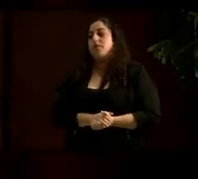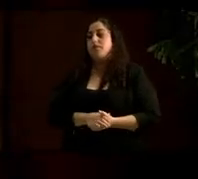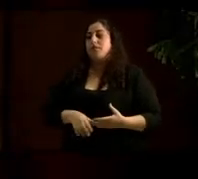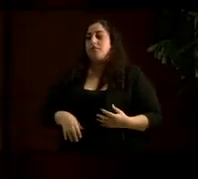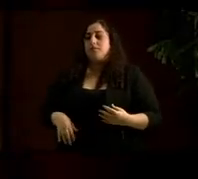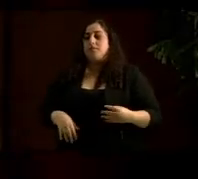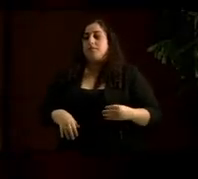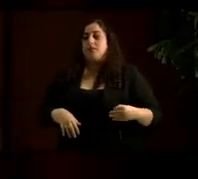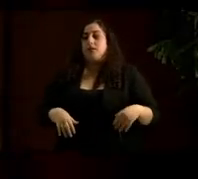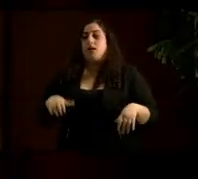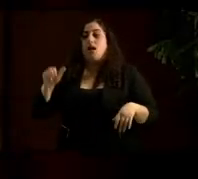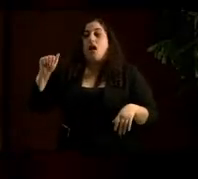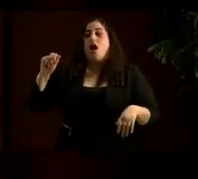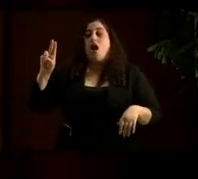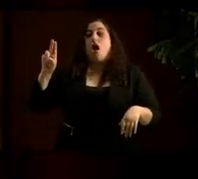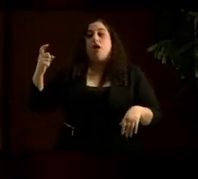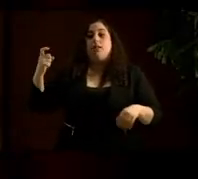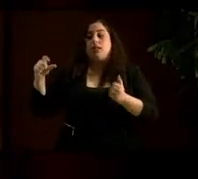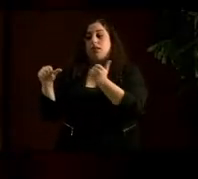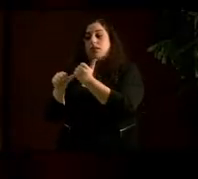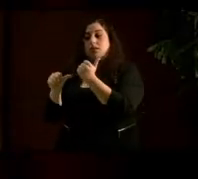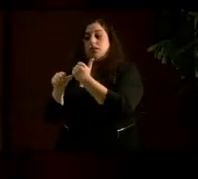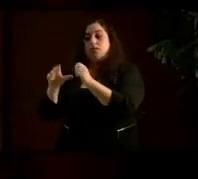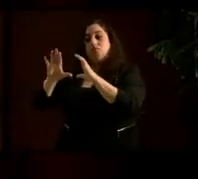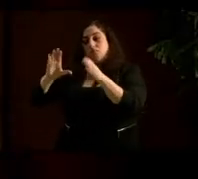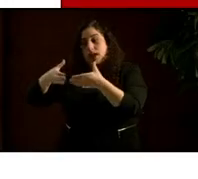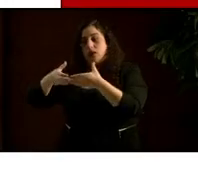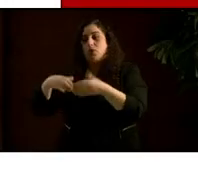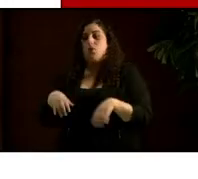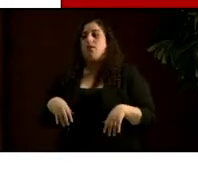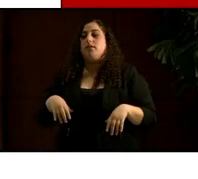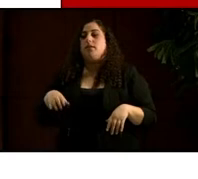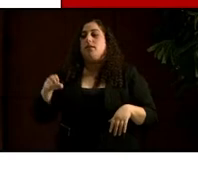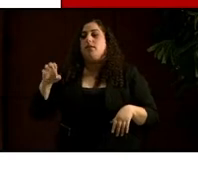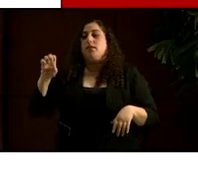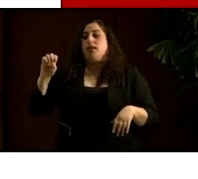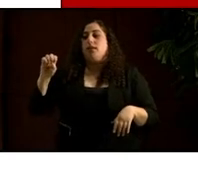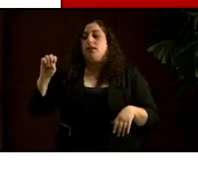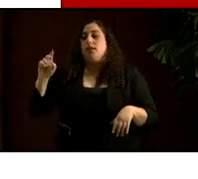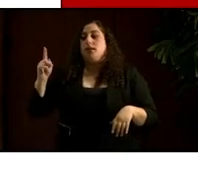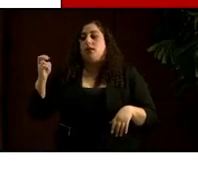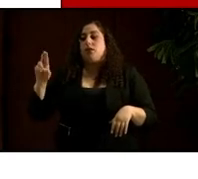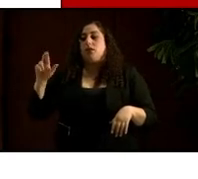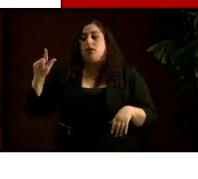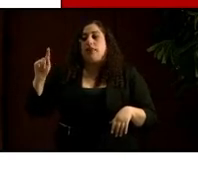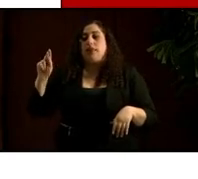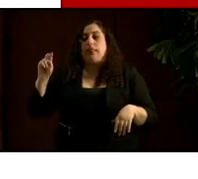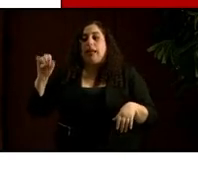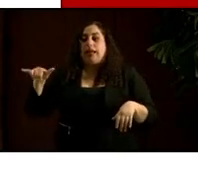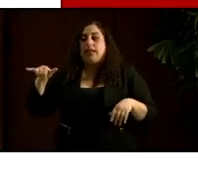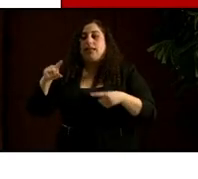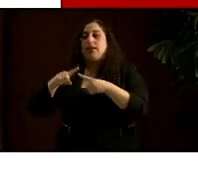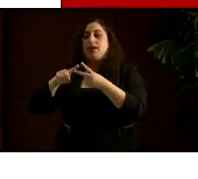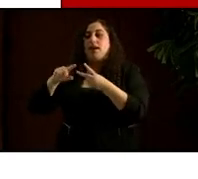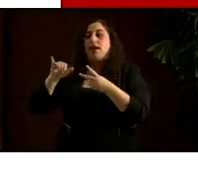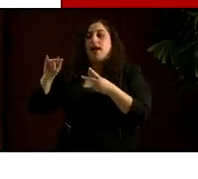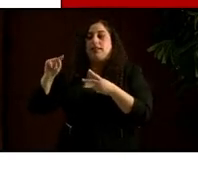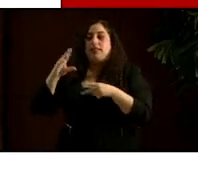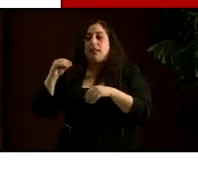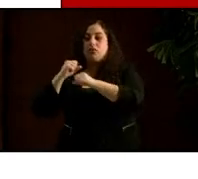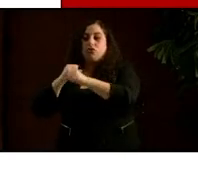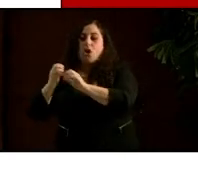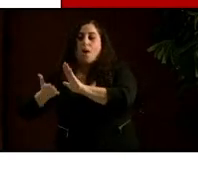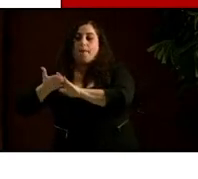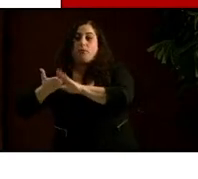In the auxiliary support category, we have Peter Delaney, IT Security and Operations Manager for the SDSU Research Foundation. At the outset